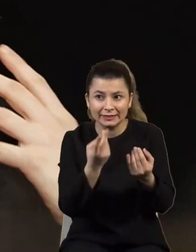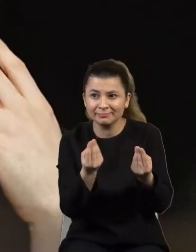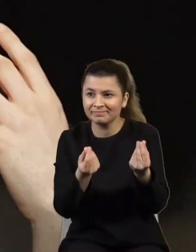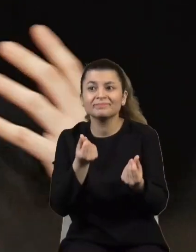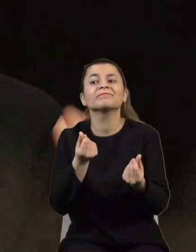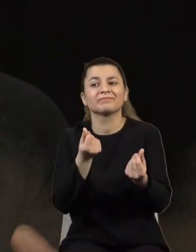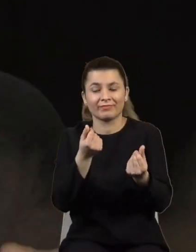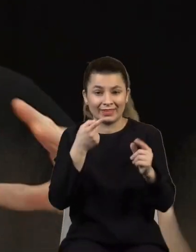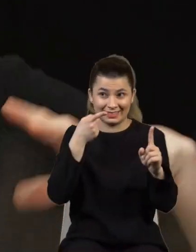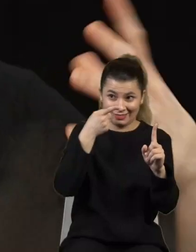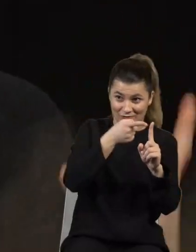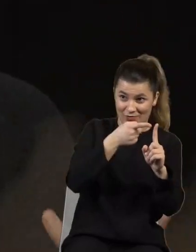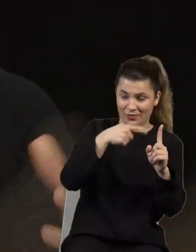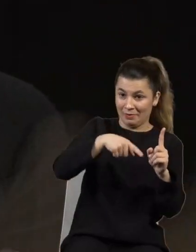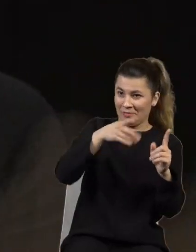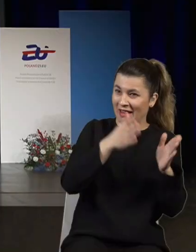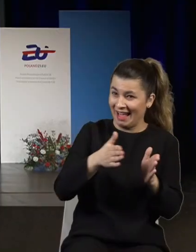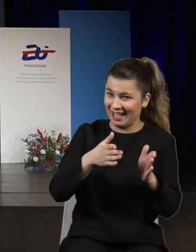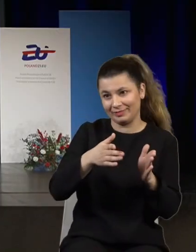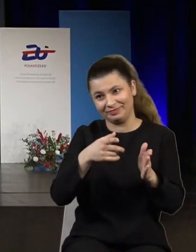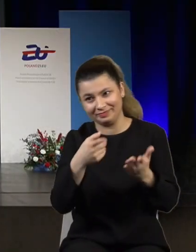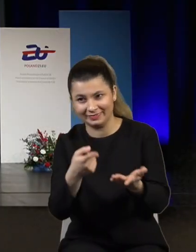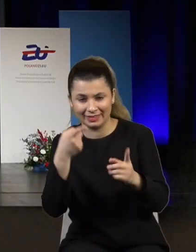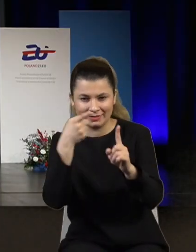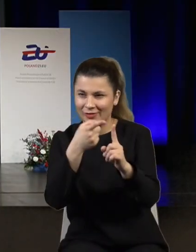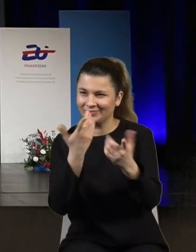has this more local approach,